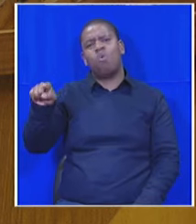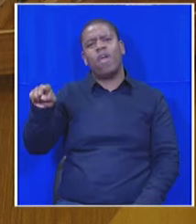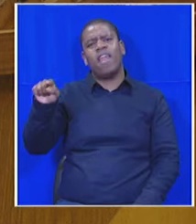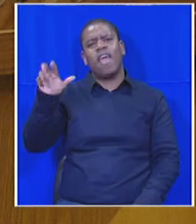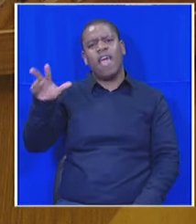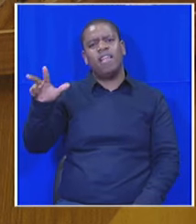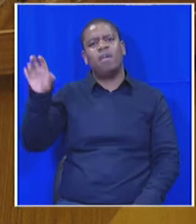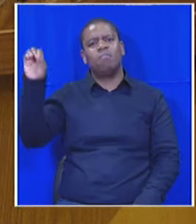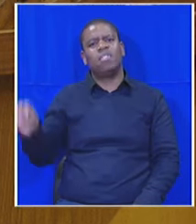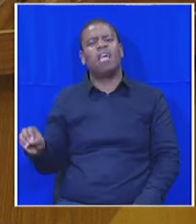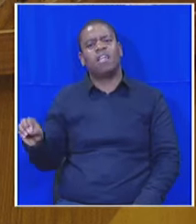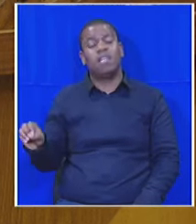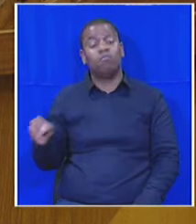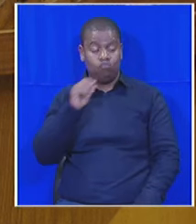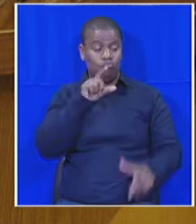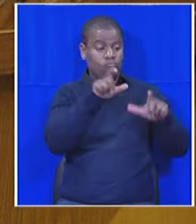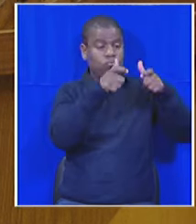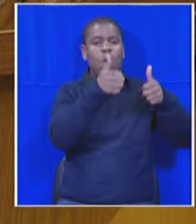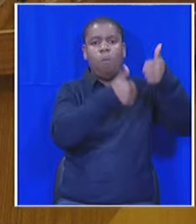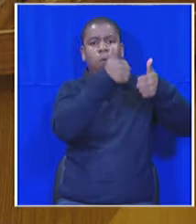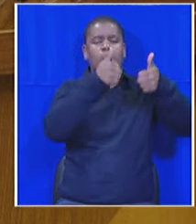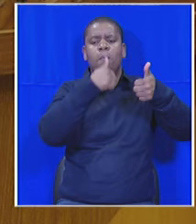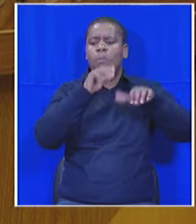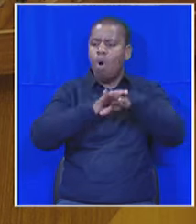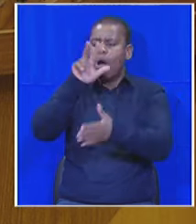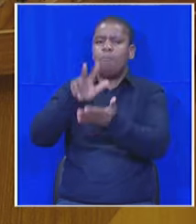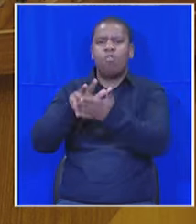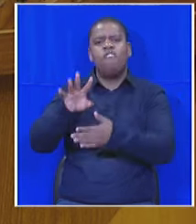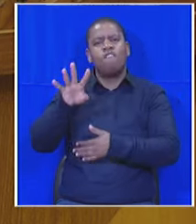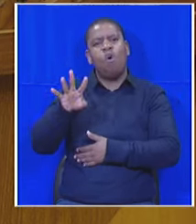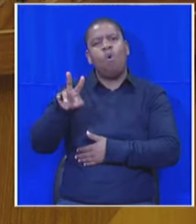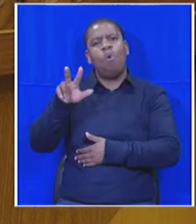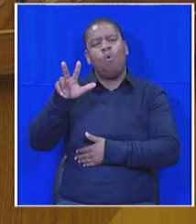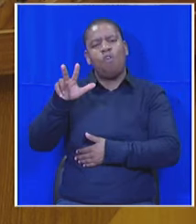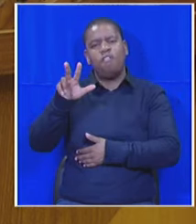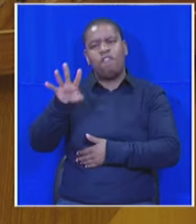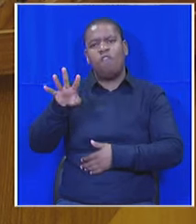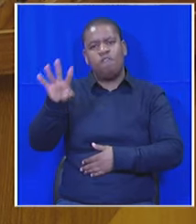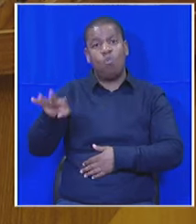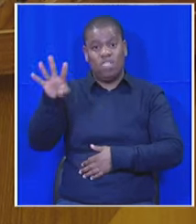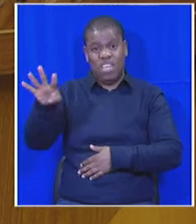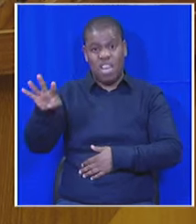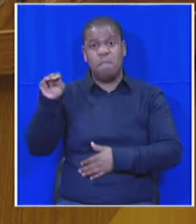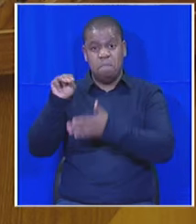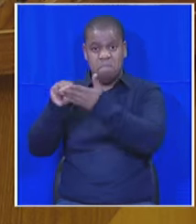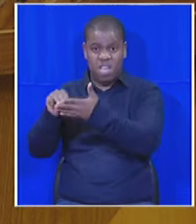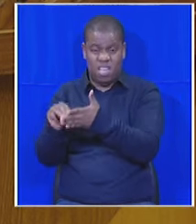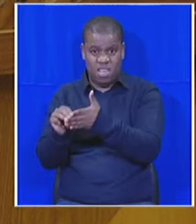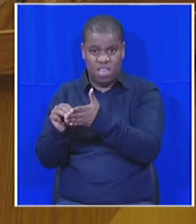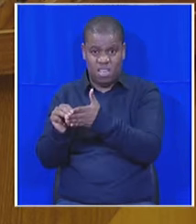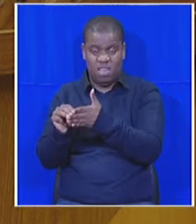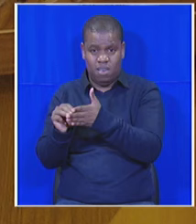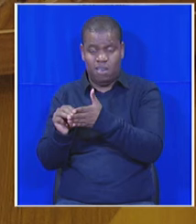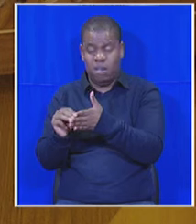6.86%. The Cabinet has also approved reductions of 414 million in 3 critical programs, and this